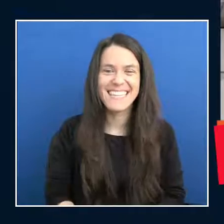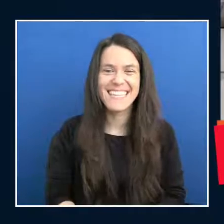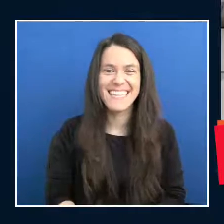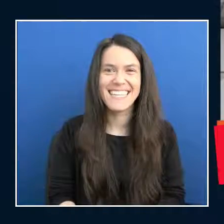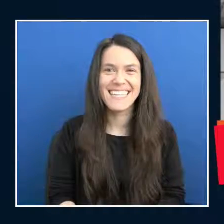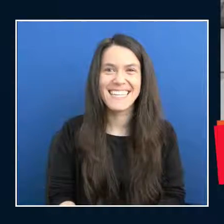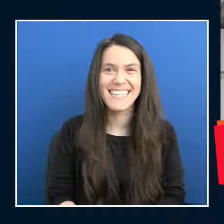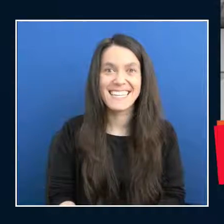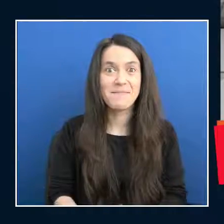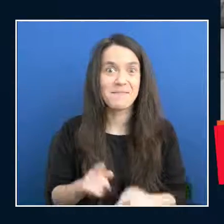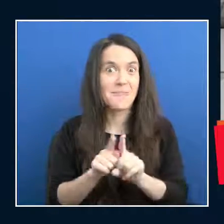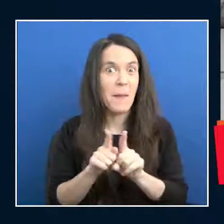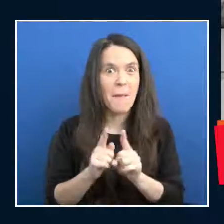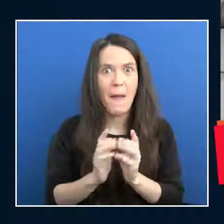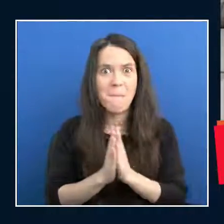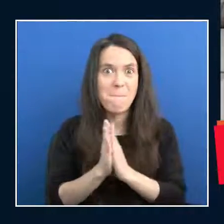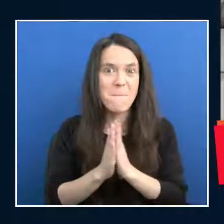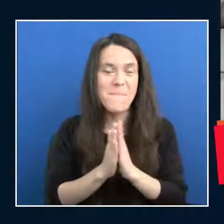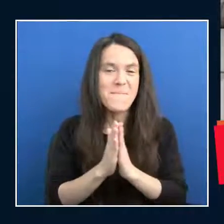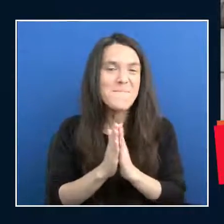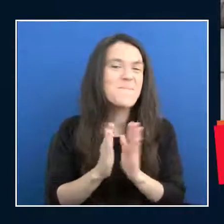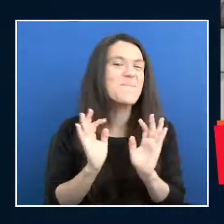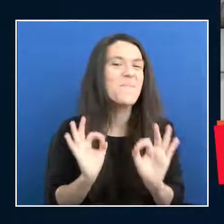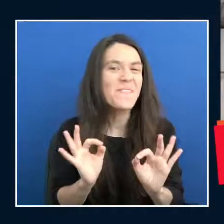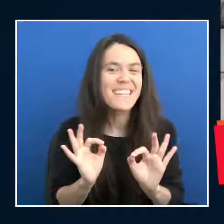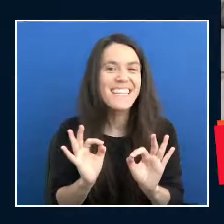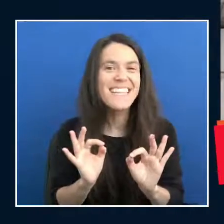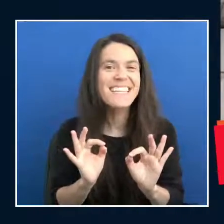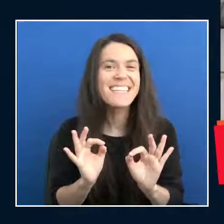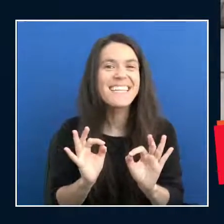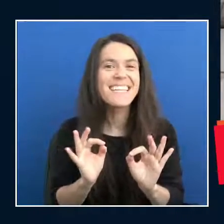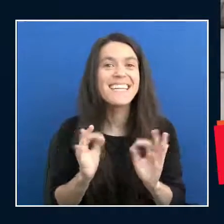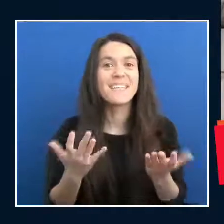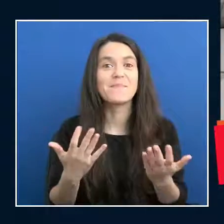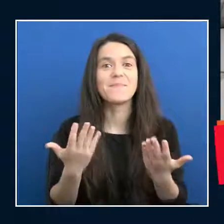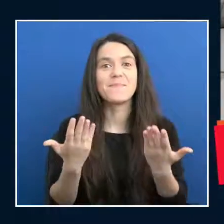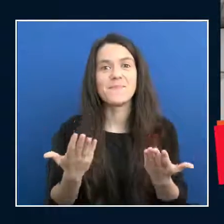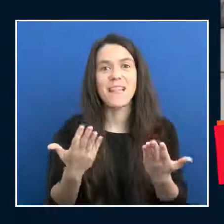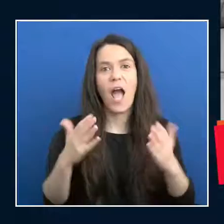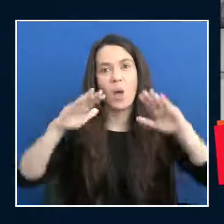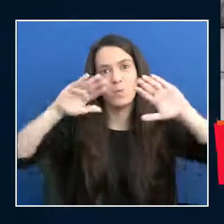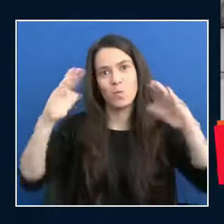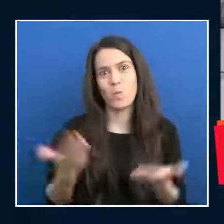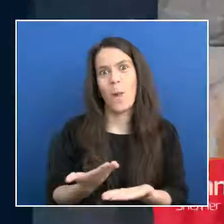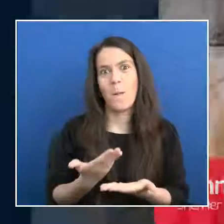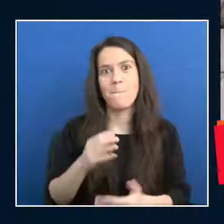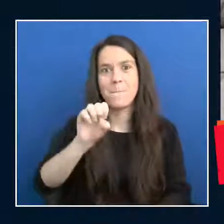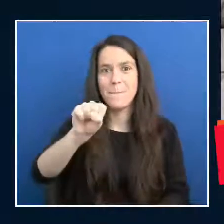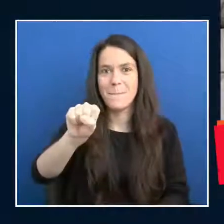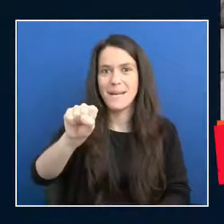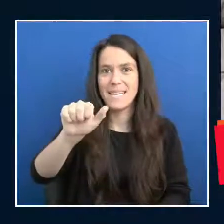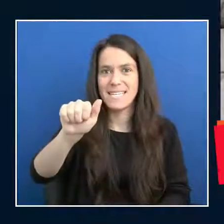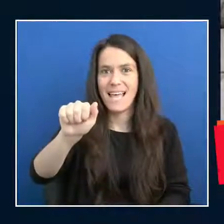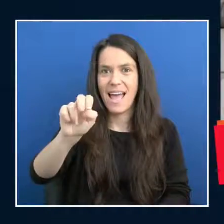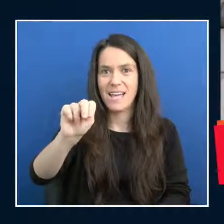looking forward thanks, to that Arnold, as well. for the introduction. And I will welcome Sandra along and say goodbye to